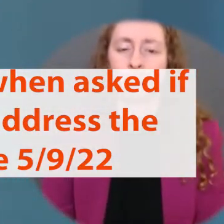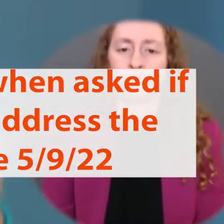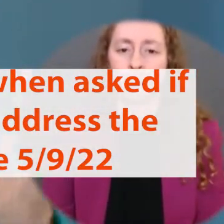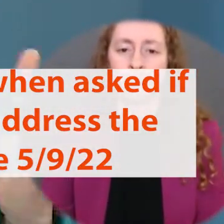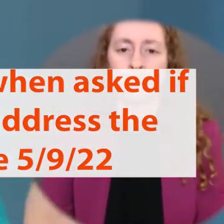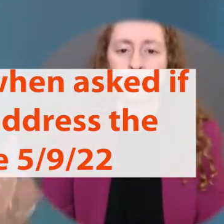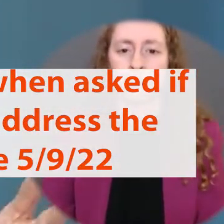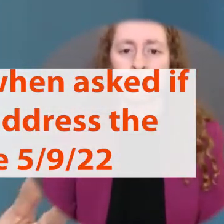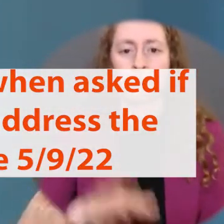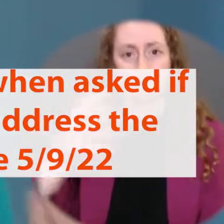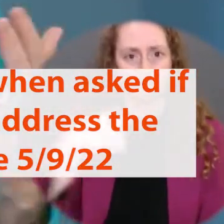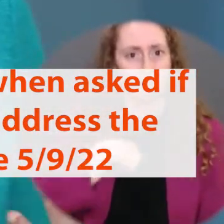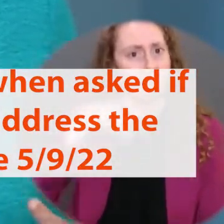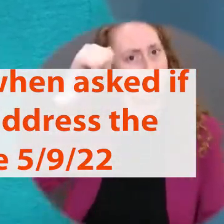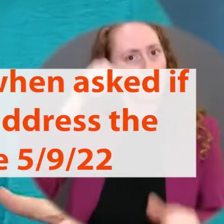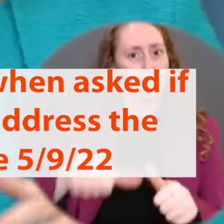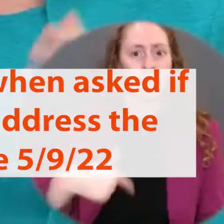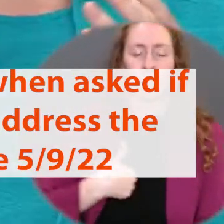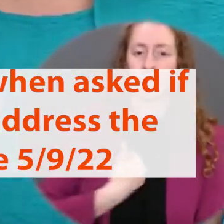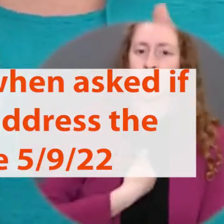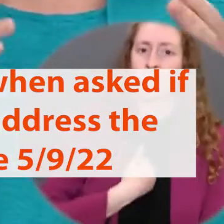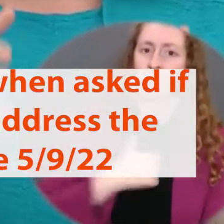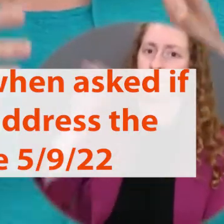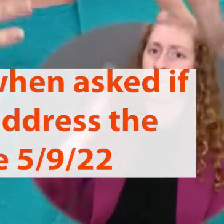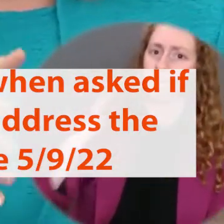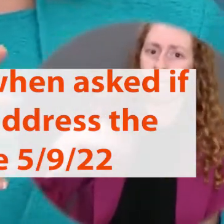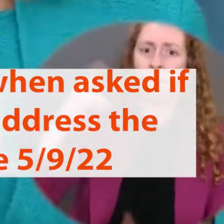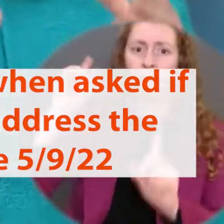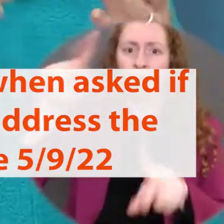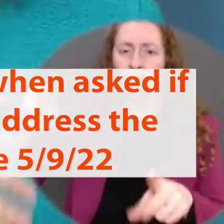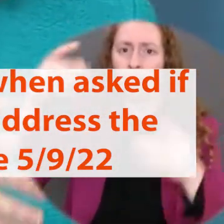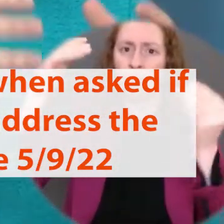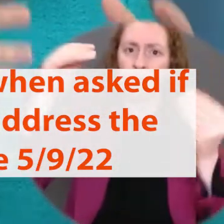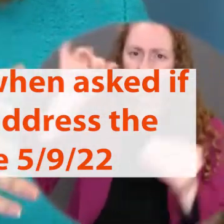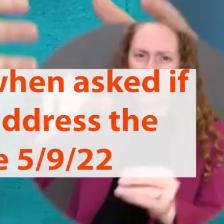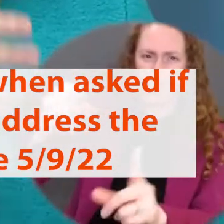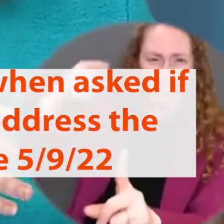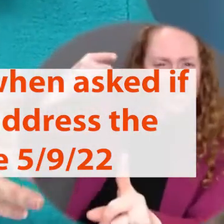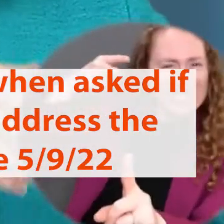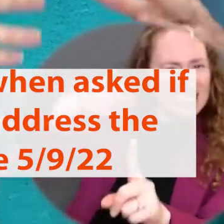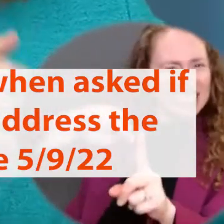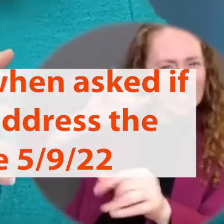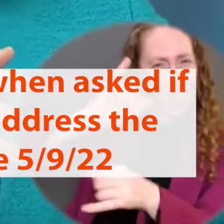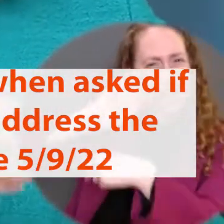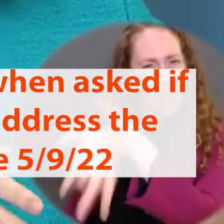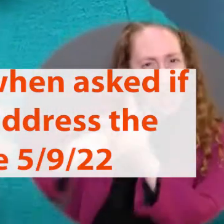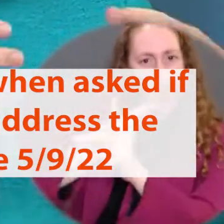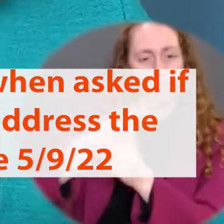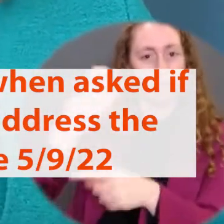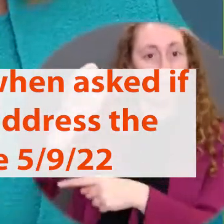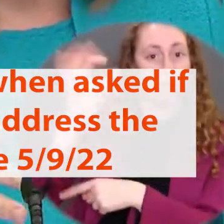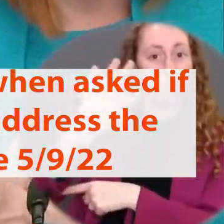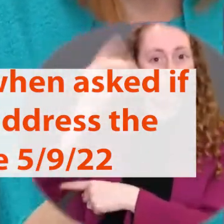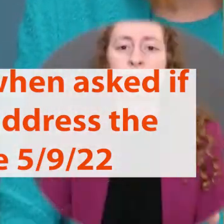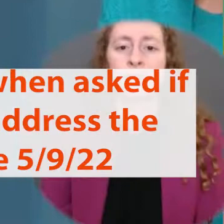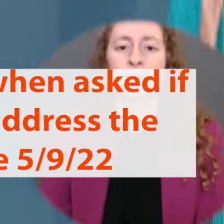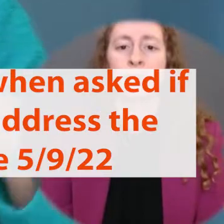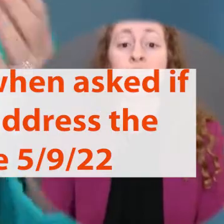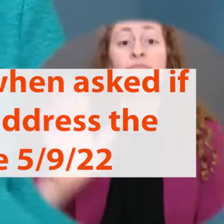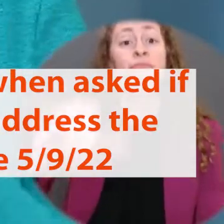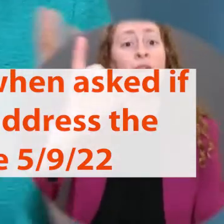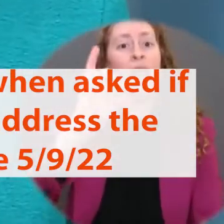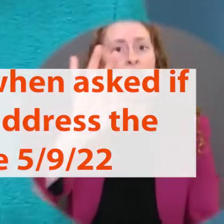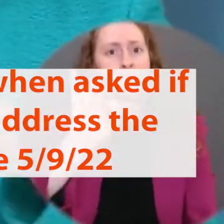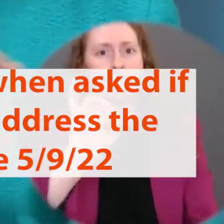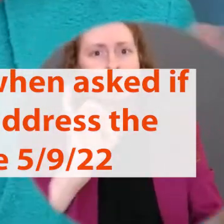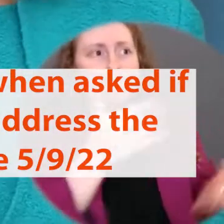but it's close enough that I remember when you're trying to go to the store and get the specific kind of formula for your age child or whatever their needs are. So what they're trying